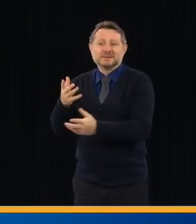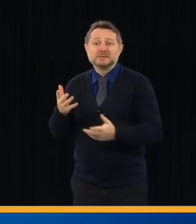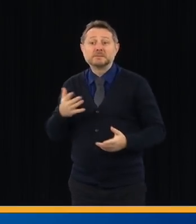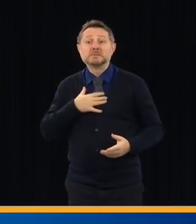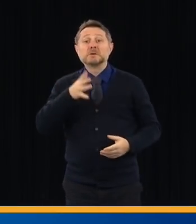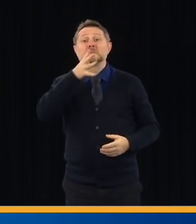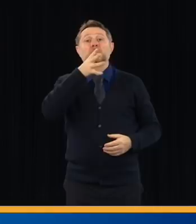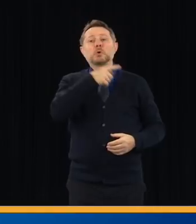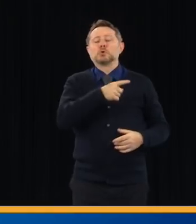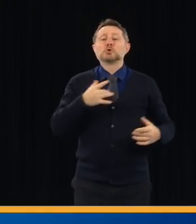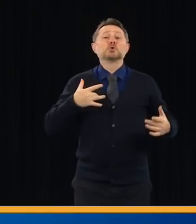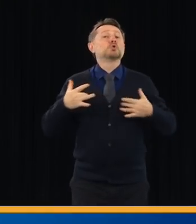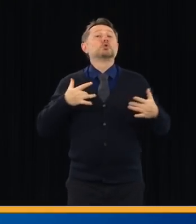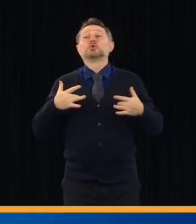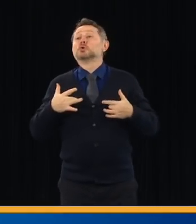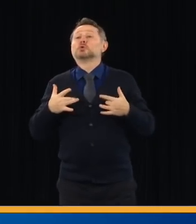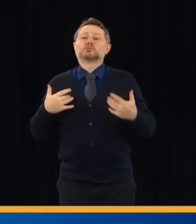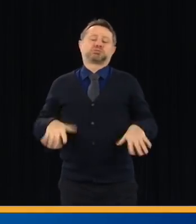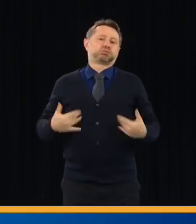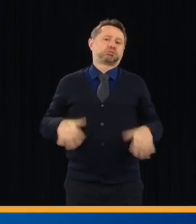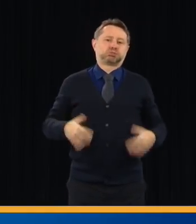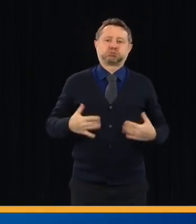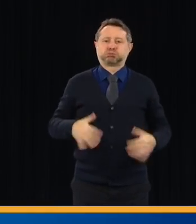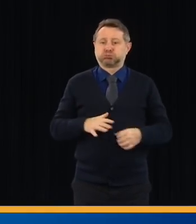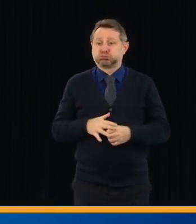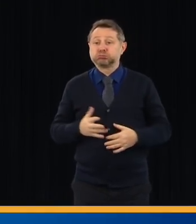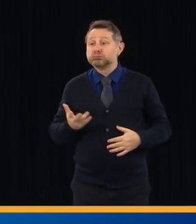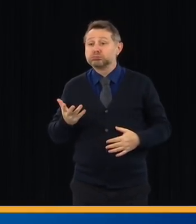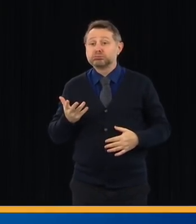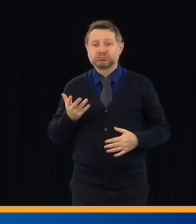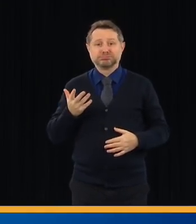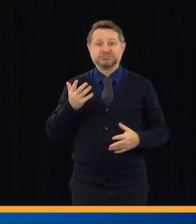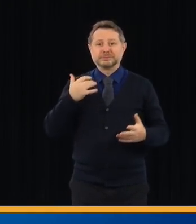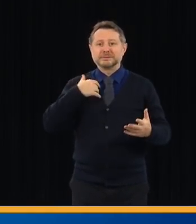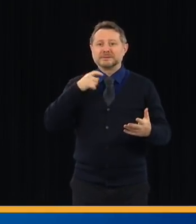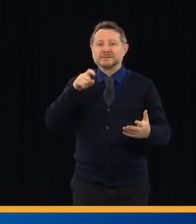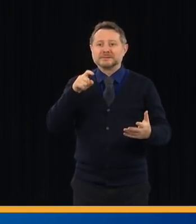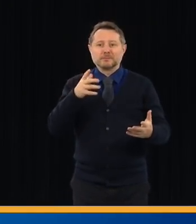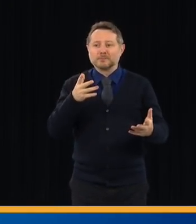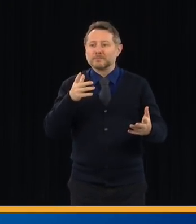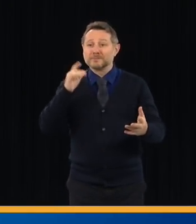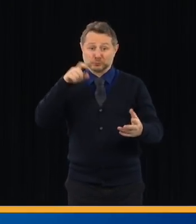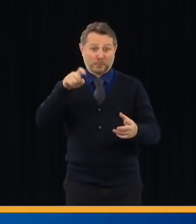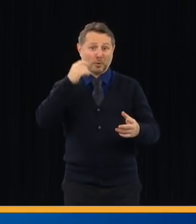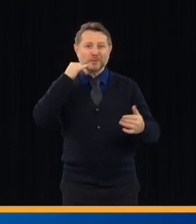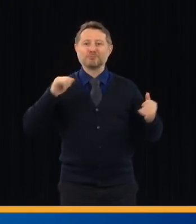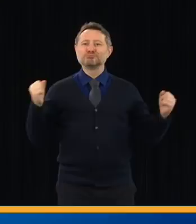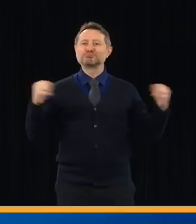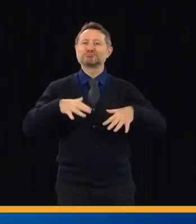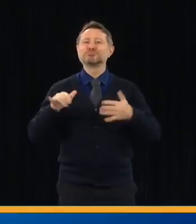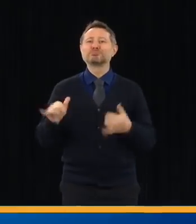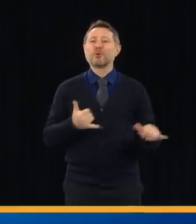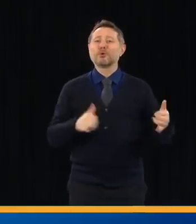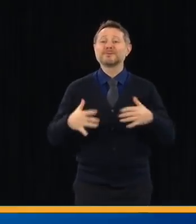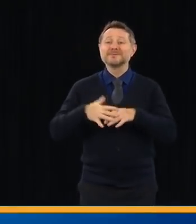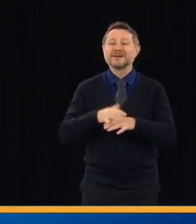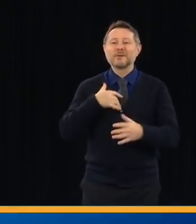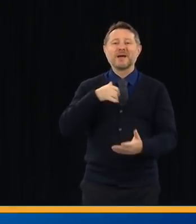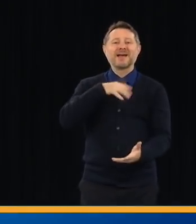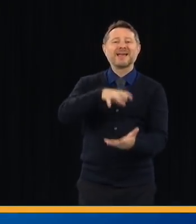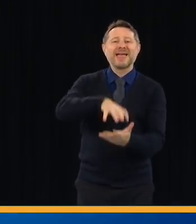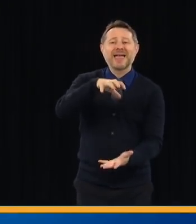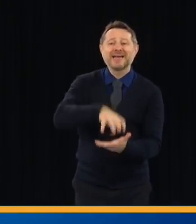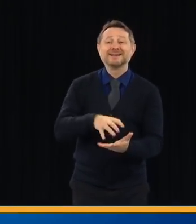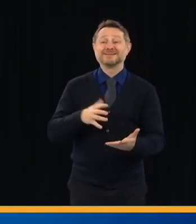she's concerned. We have a birthday party yesterday for Stephanie. We're standing around a cake. Everybody's